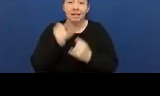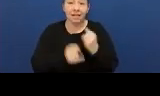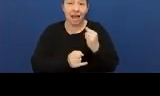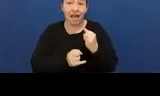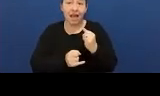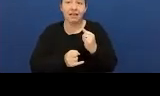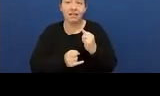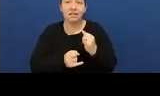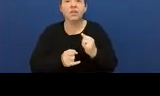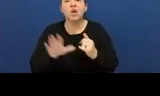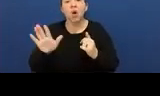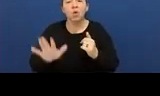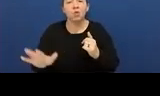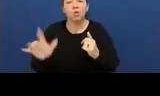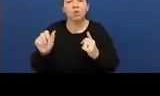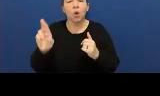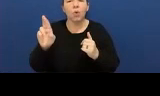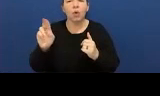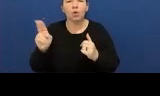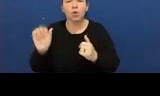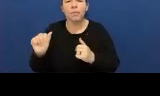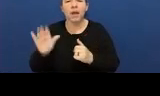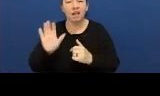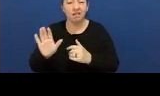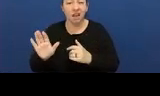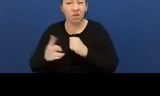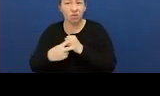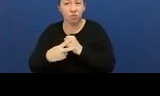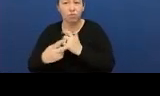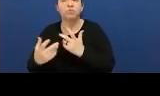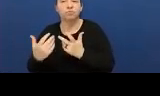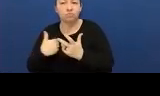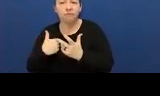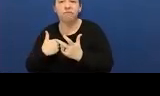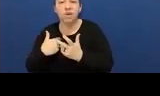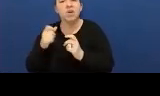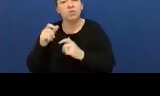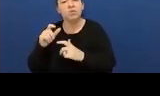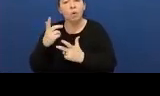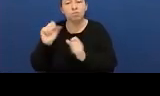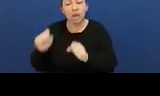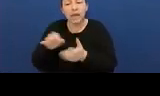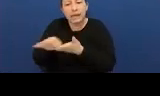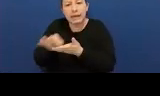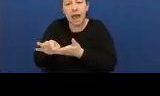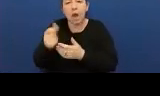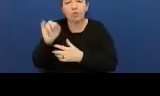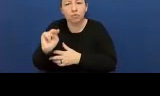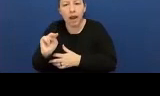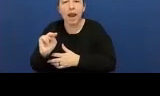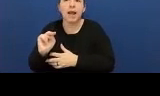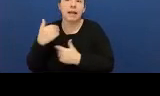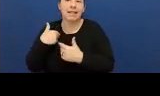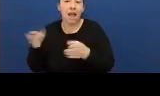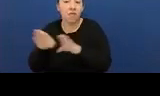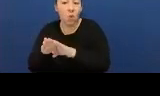all have granary storage areas with places where scribes could count grain and enclosed rooms without any